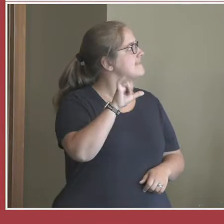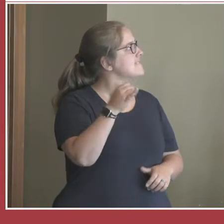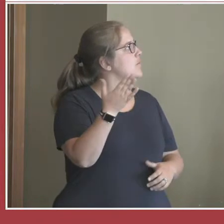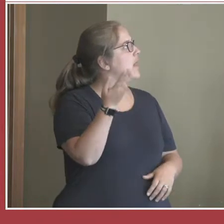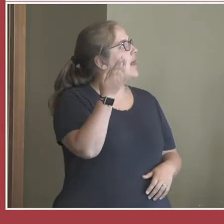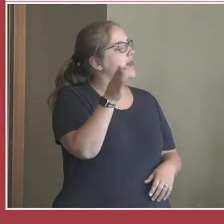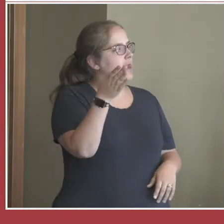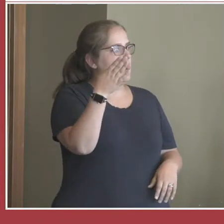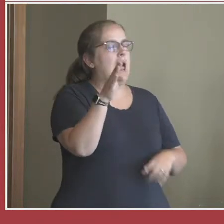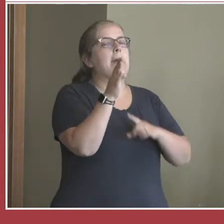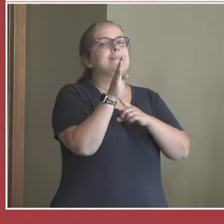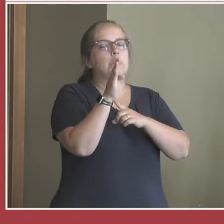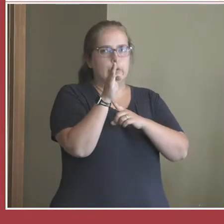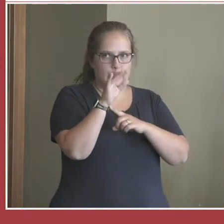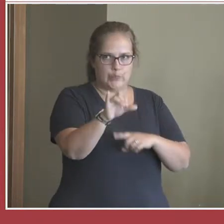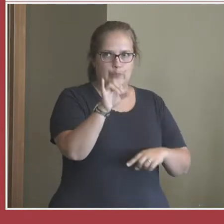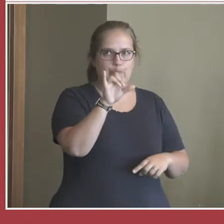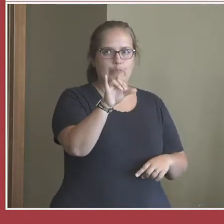Mhm.